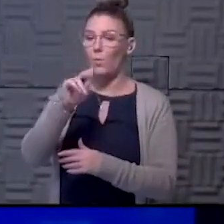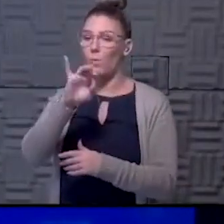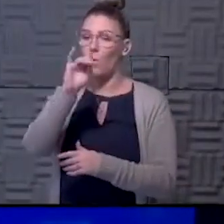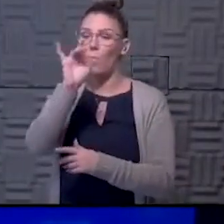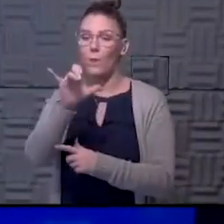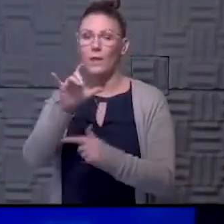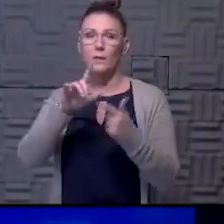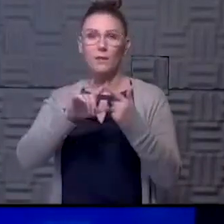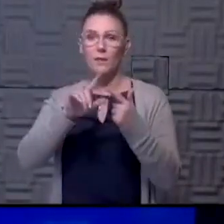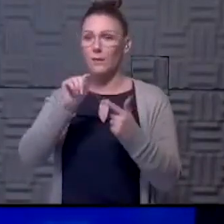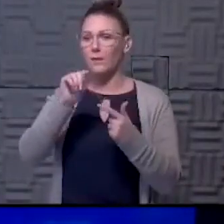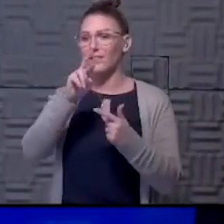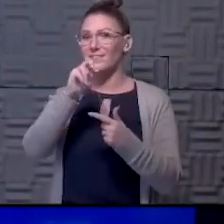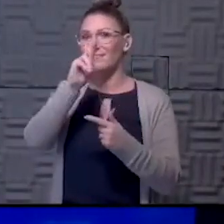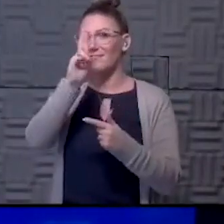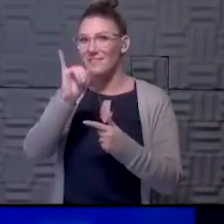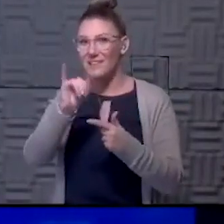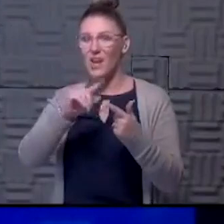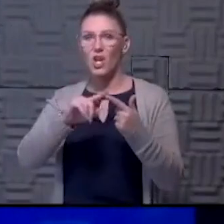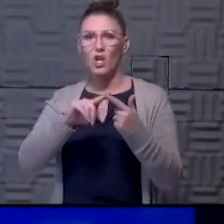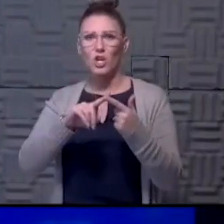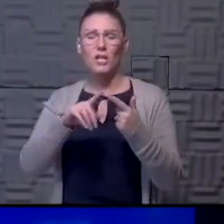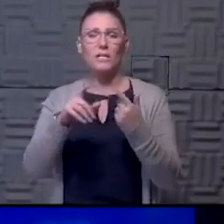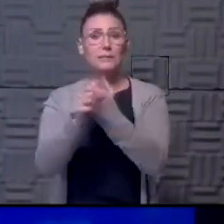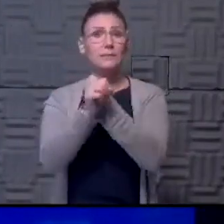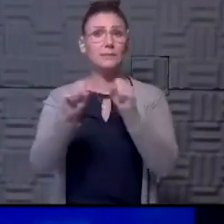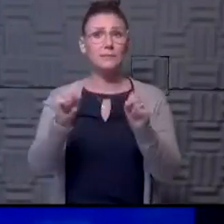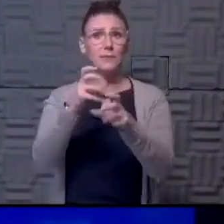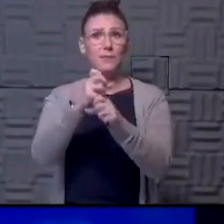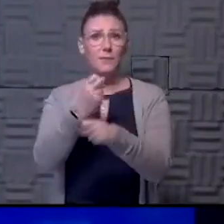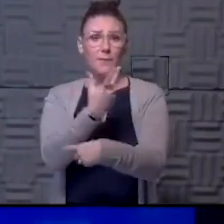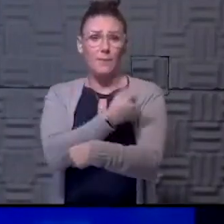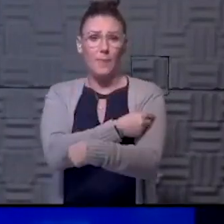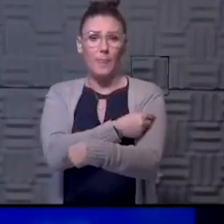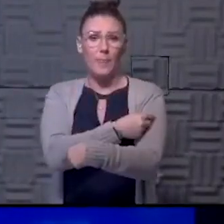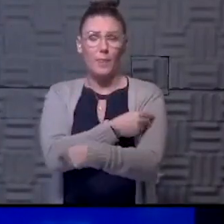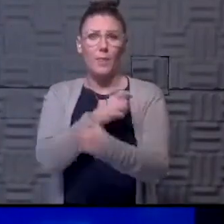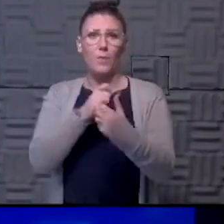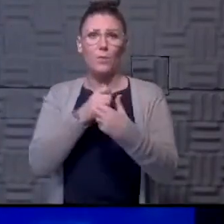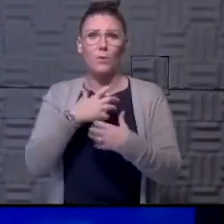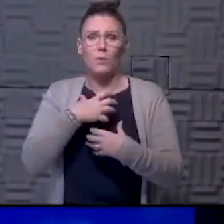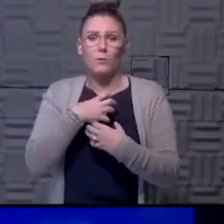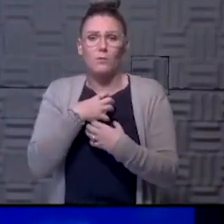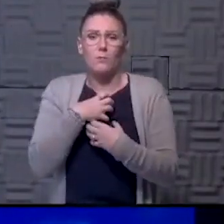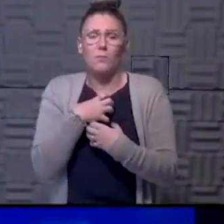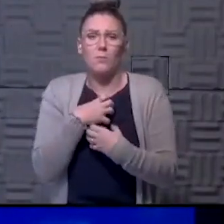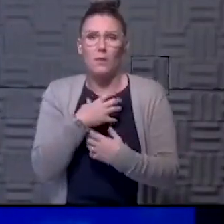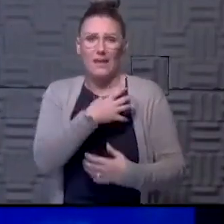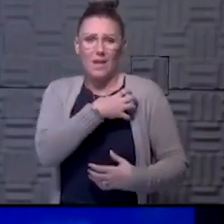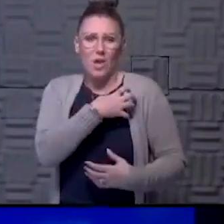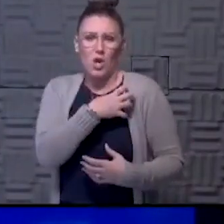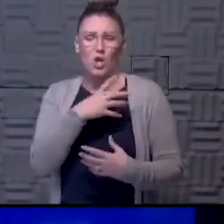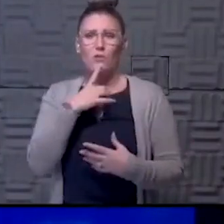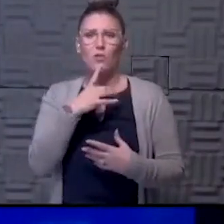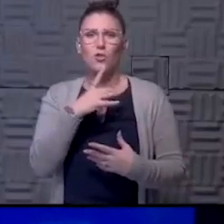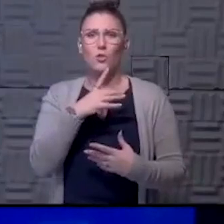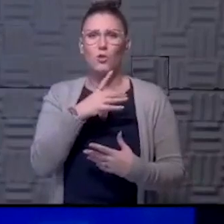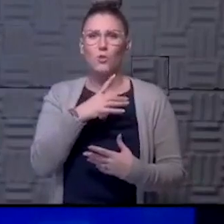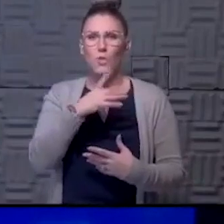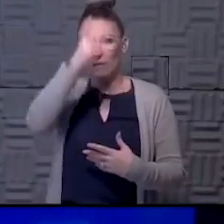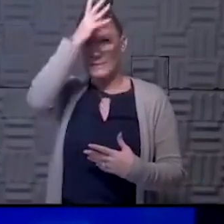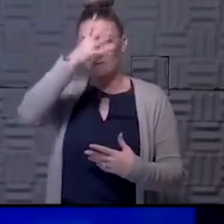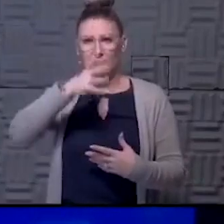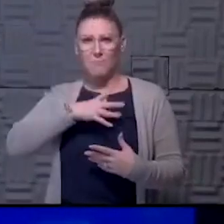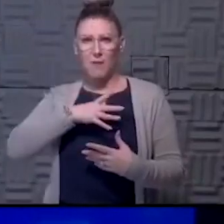and Terry, is it safe to get the vaccine with the tight chest and heart squeeze? There was the man in California who got